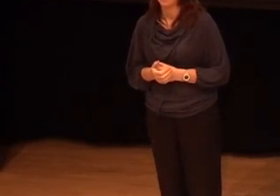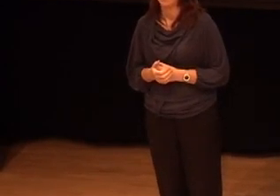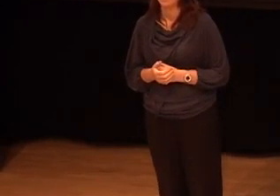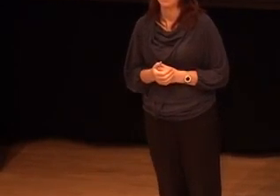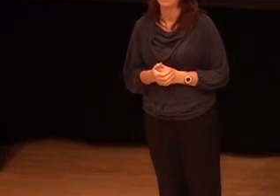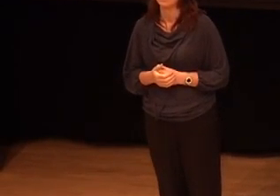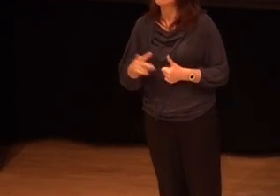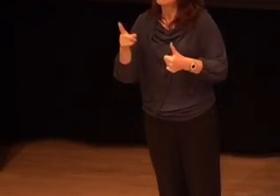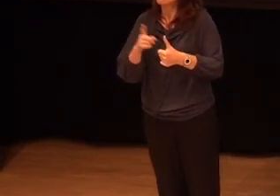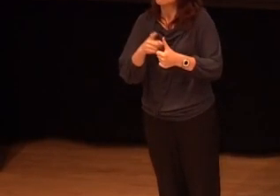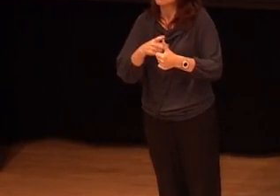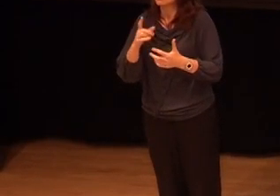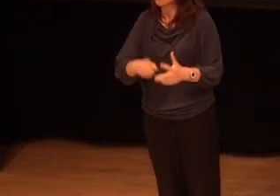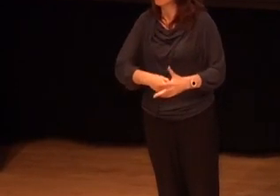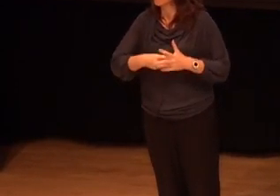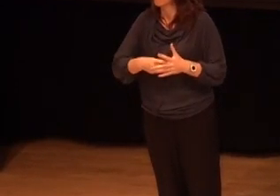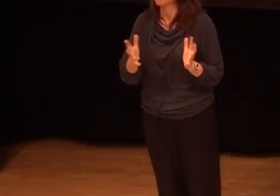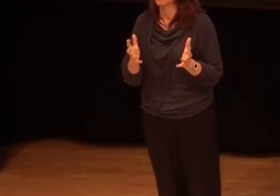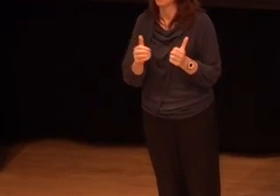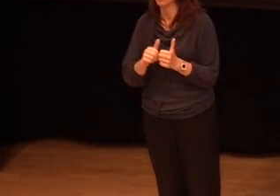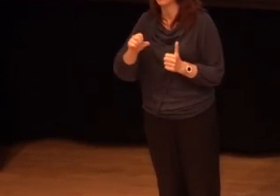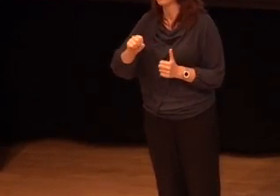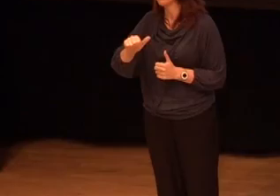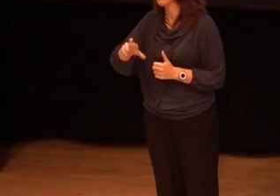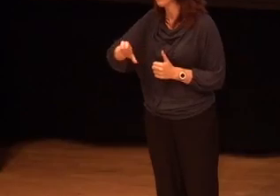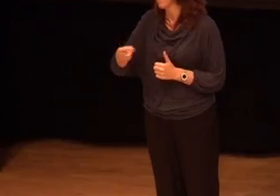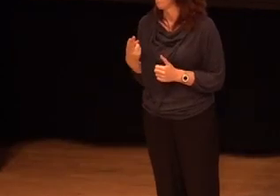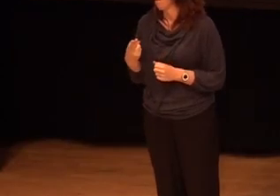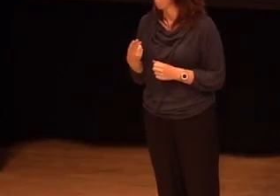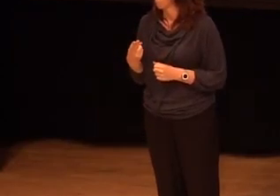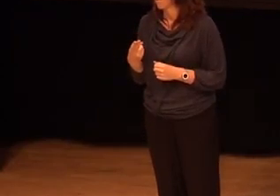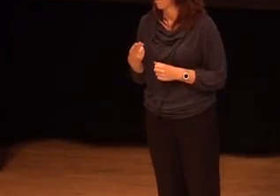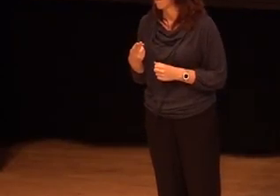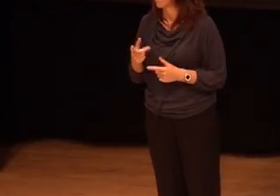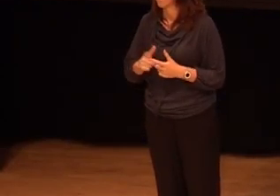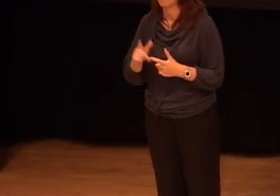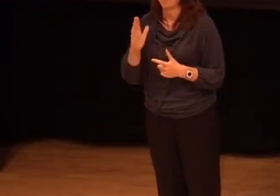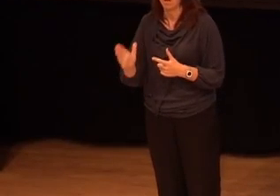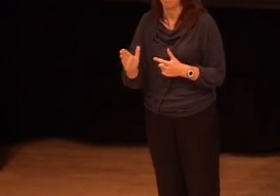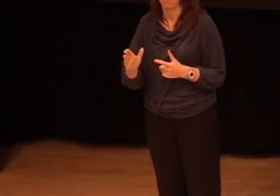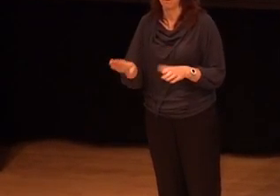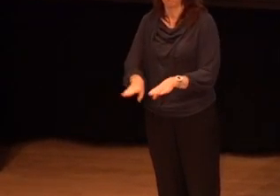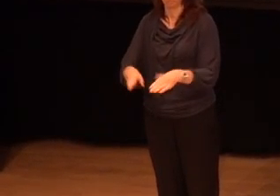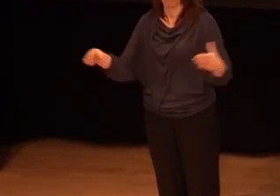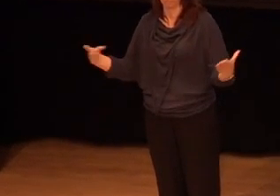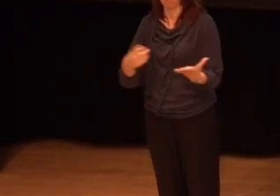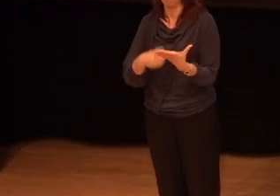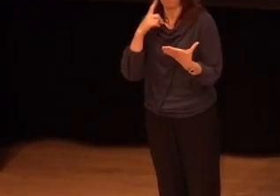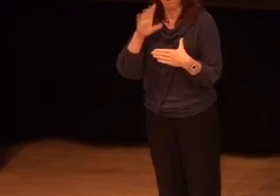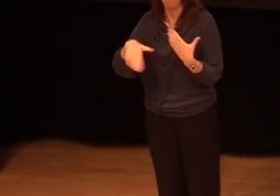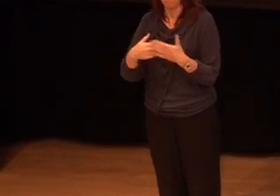So I would like to start off by talking just with Sarah for a few moments, and then we'll open the discussion to the entire